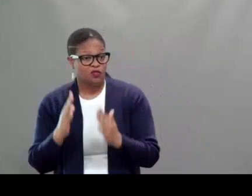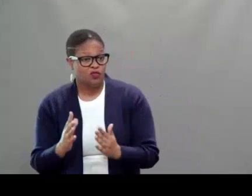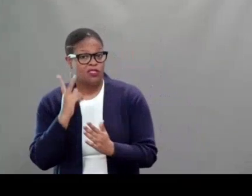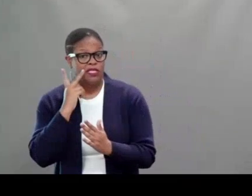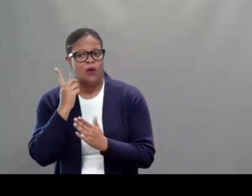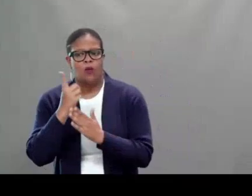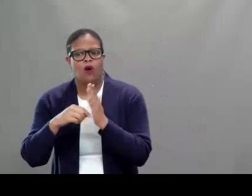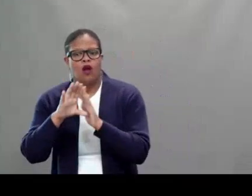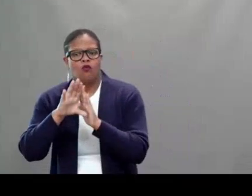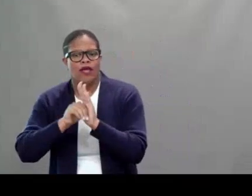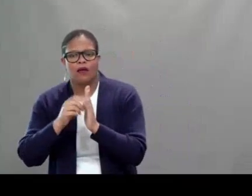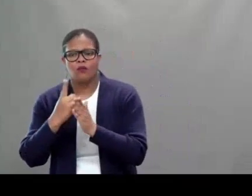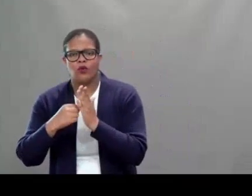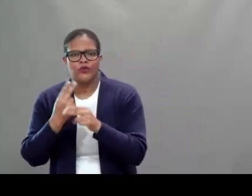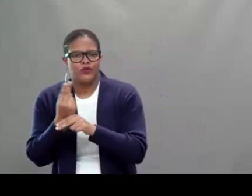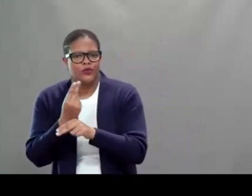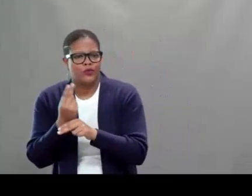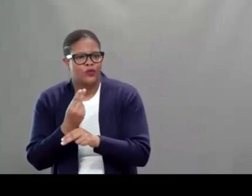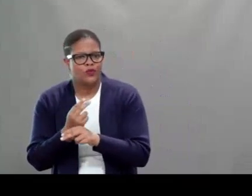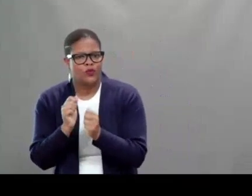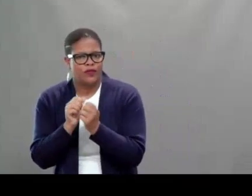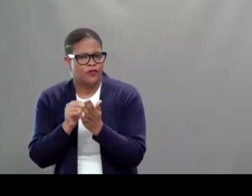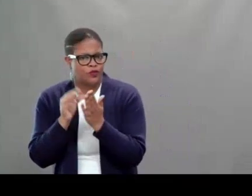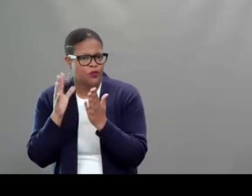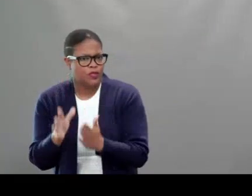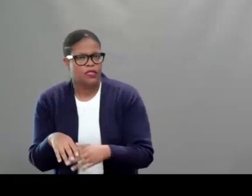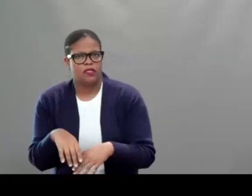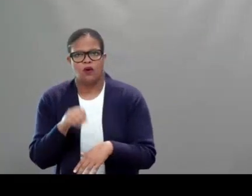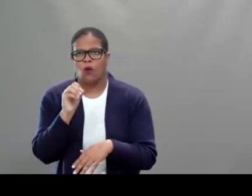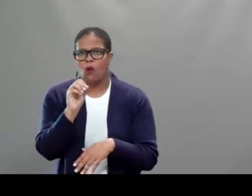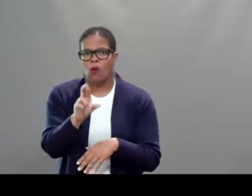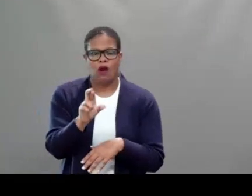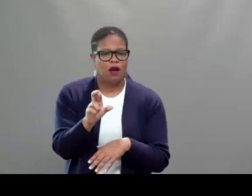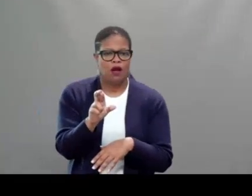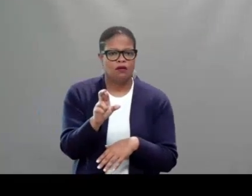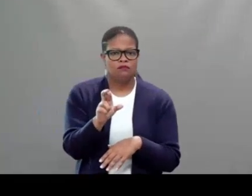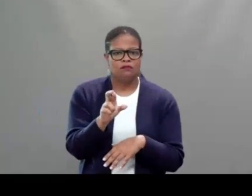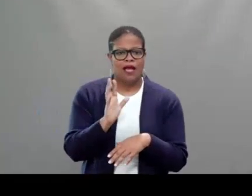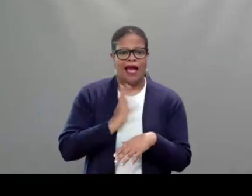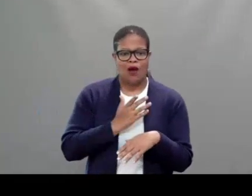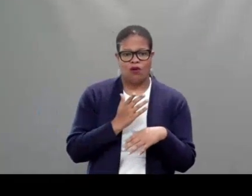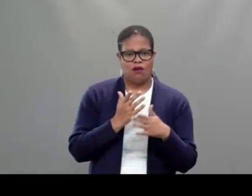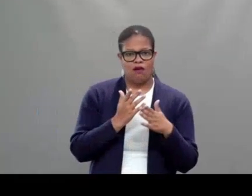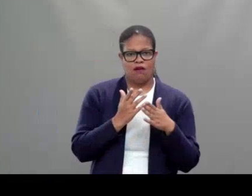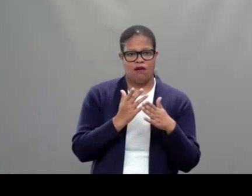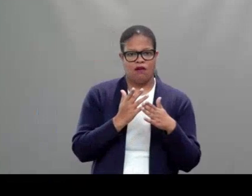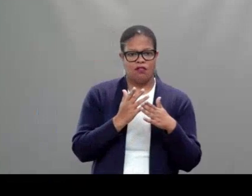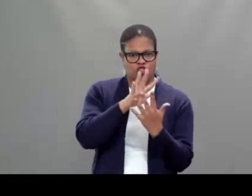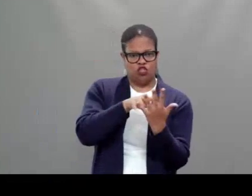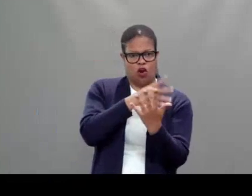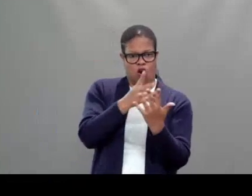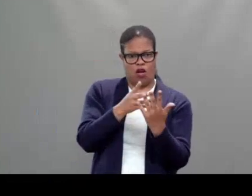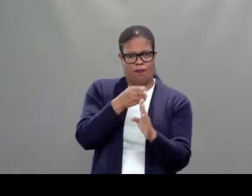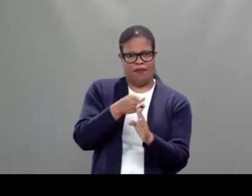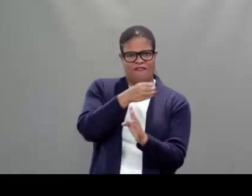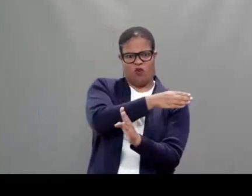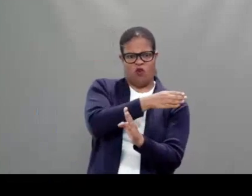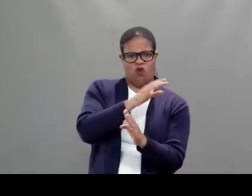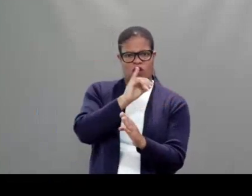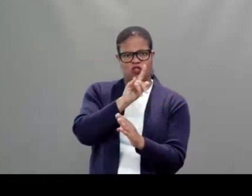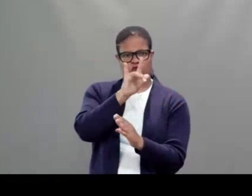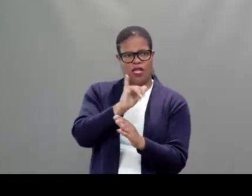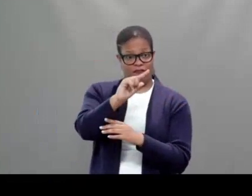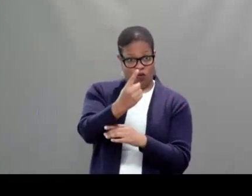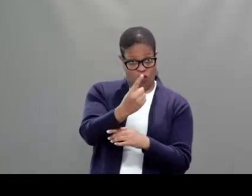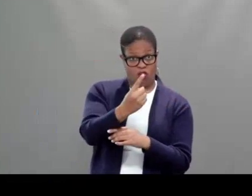seeing what curriculum they're using, to looking at our organizational chart prior to July 1,